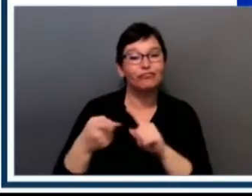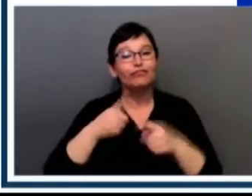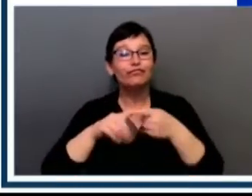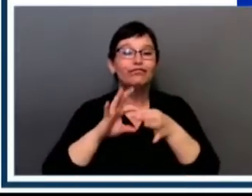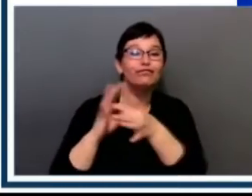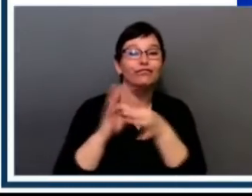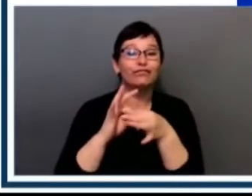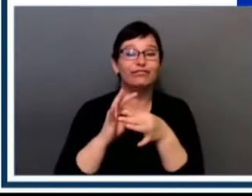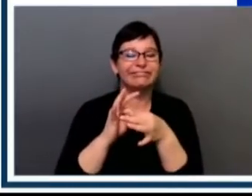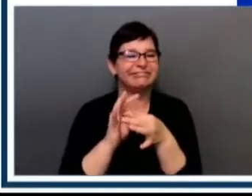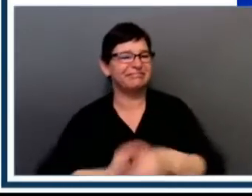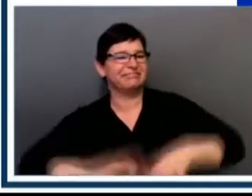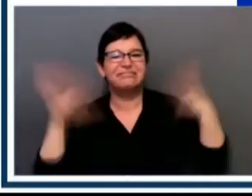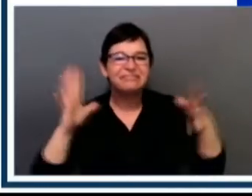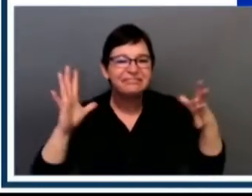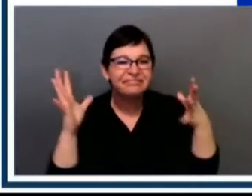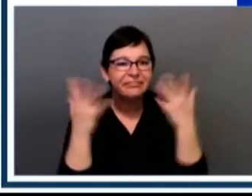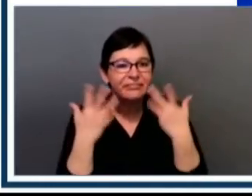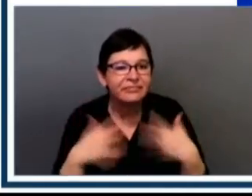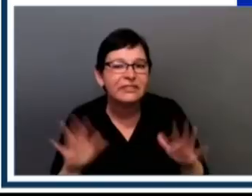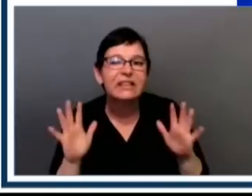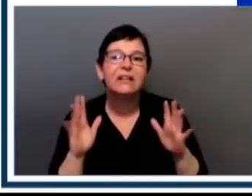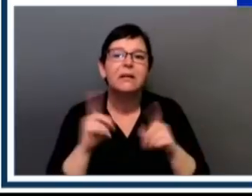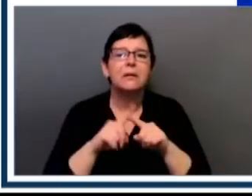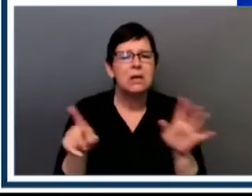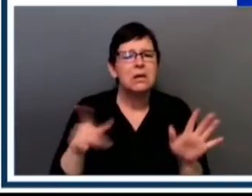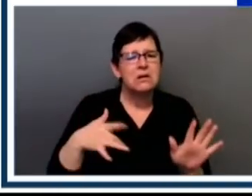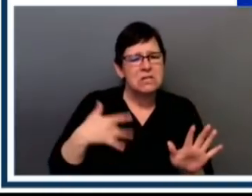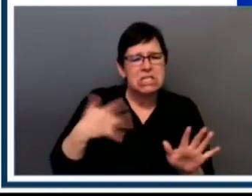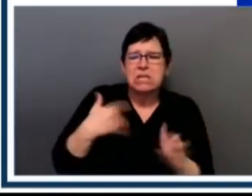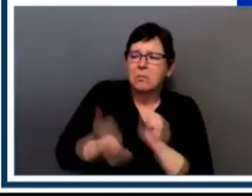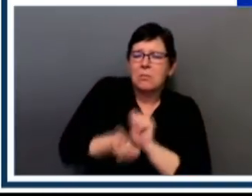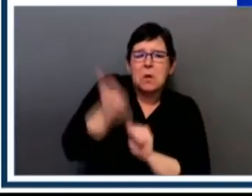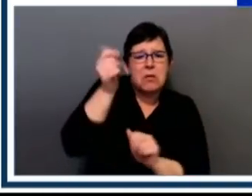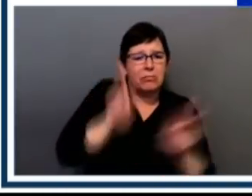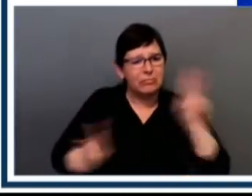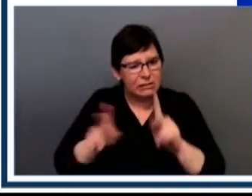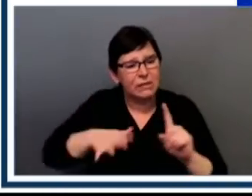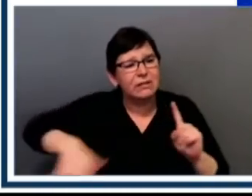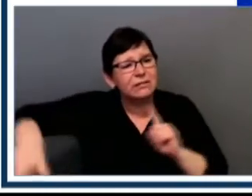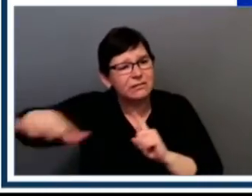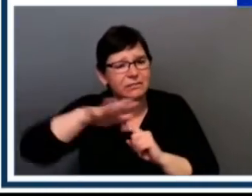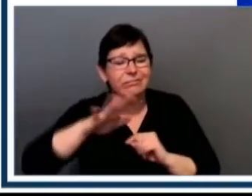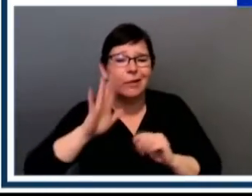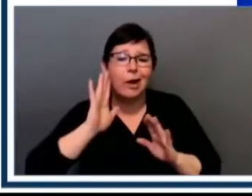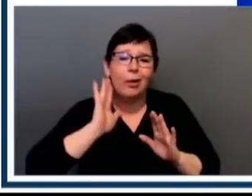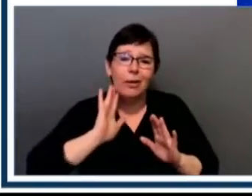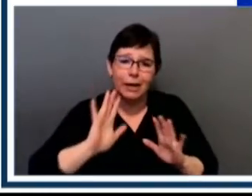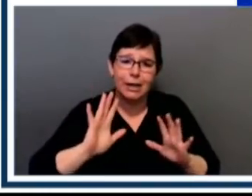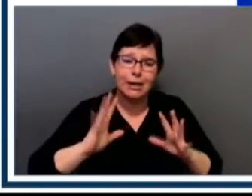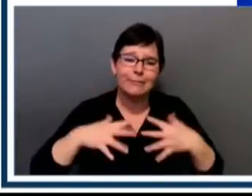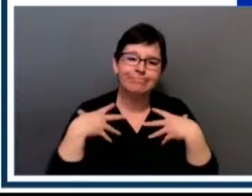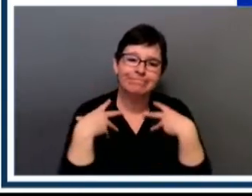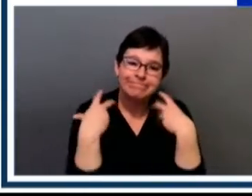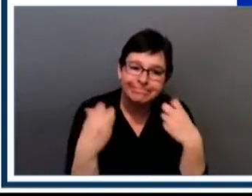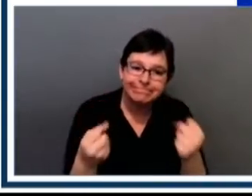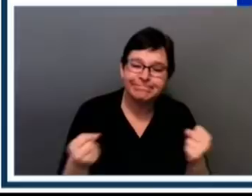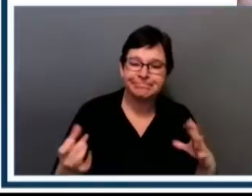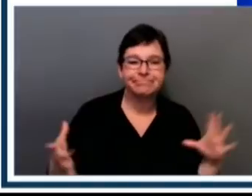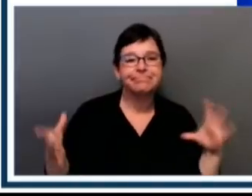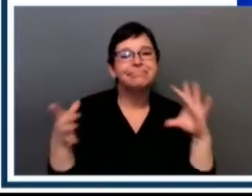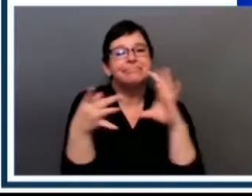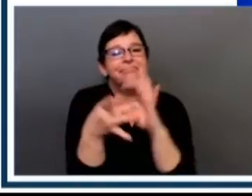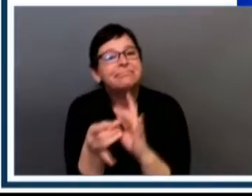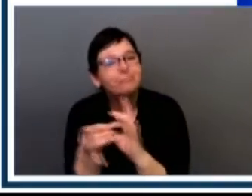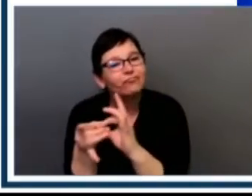be mended when we can kind of move past this together without the division of who's vaccinated,